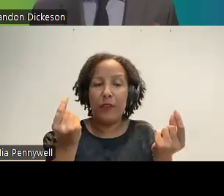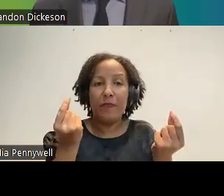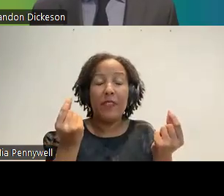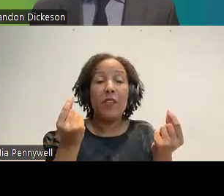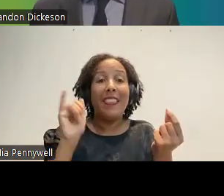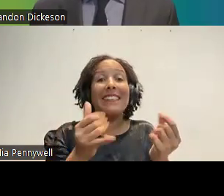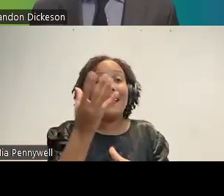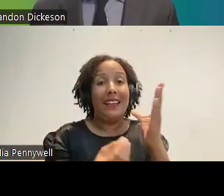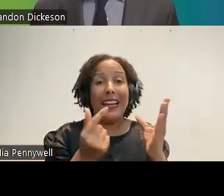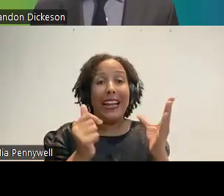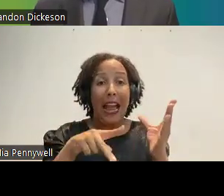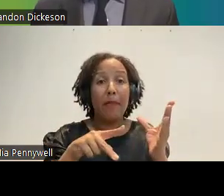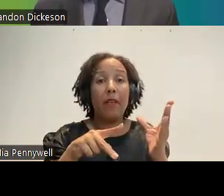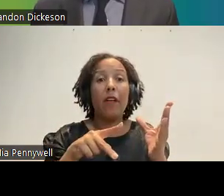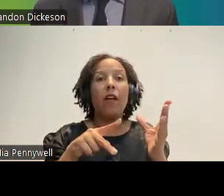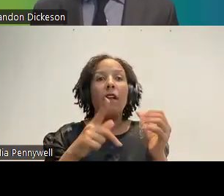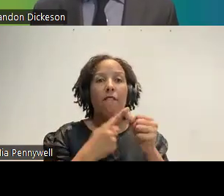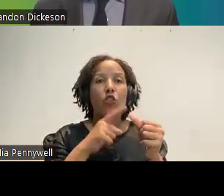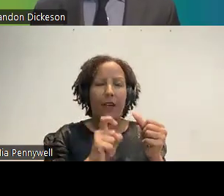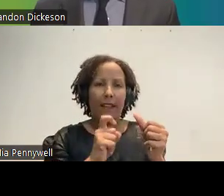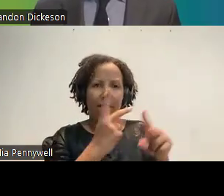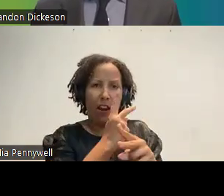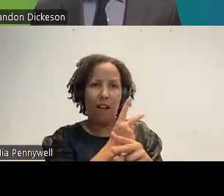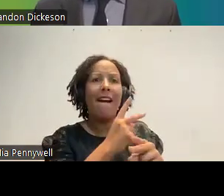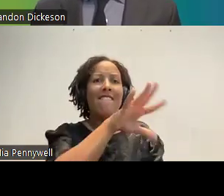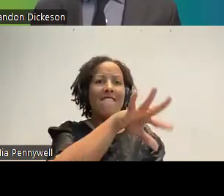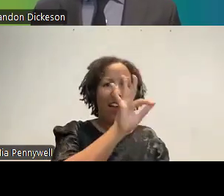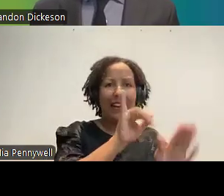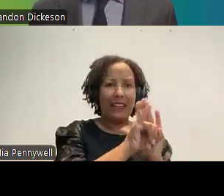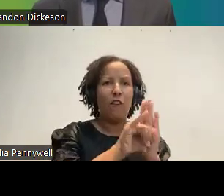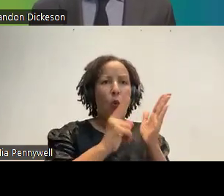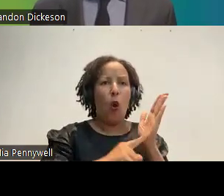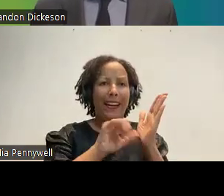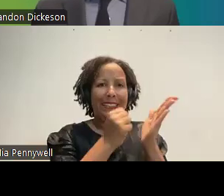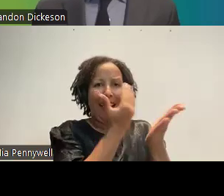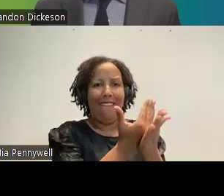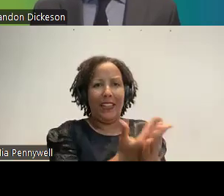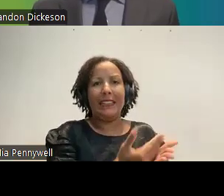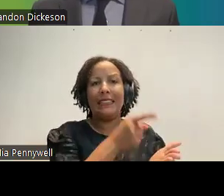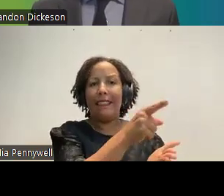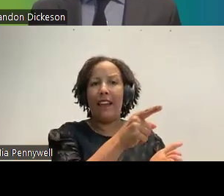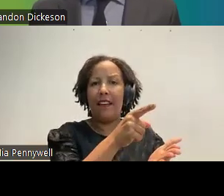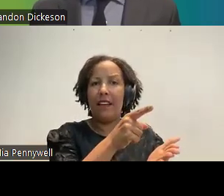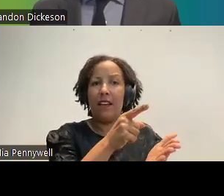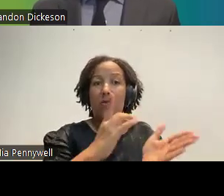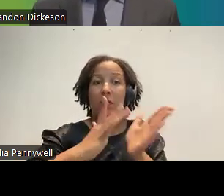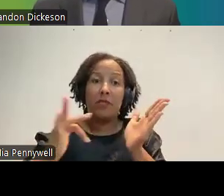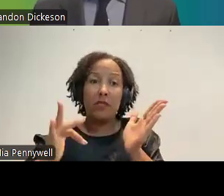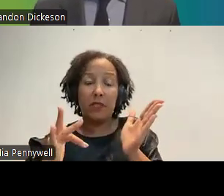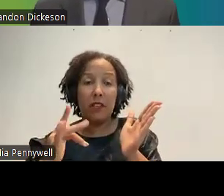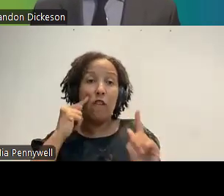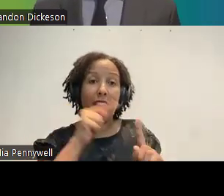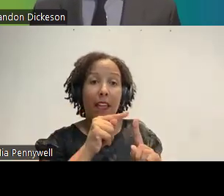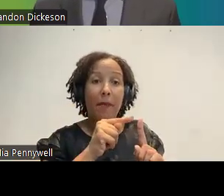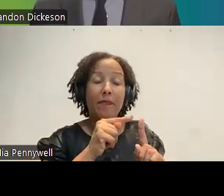finding and identifying what that physical evidence is for that individual. And again, it being less available in